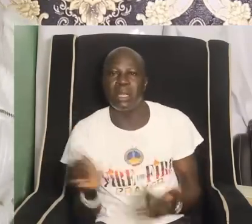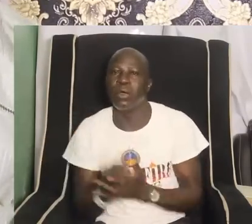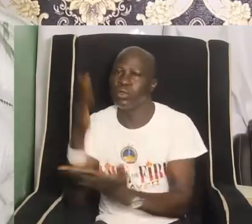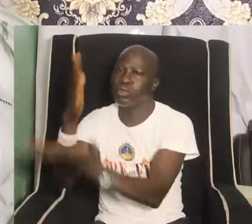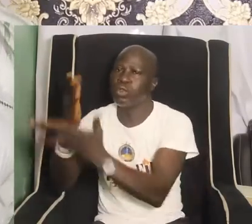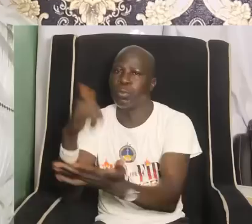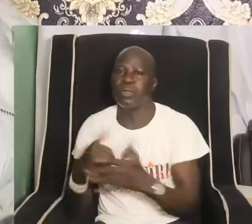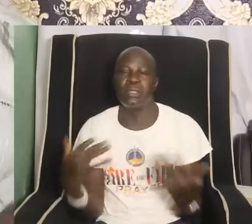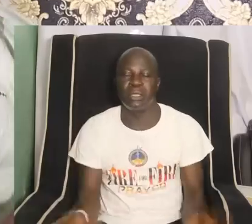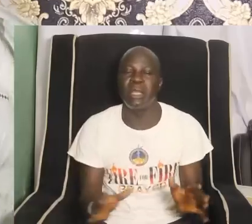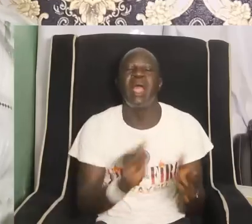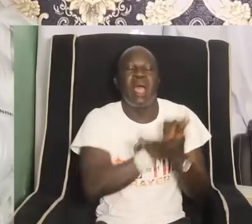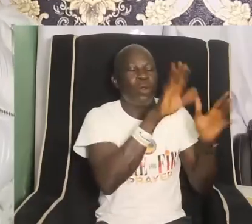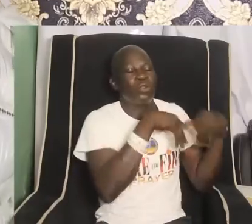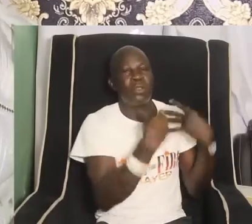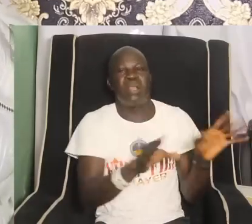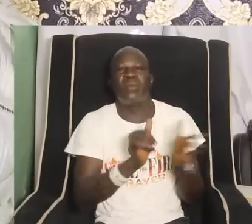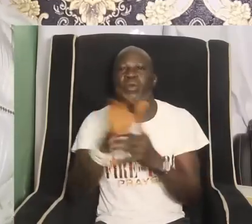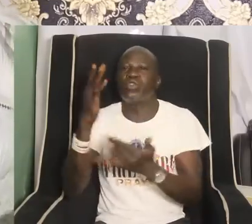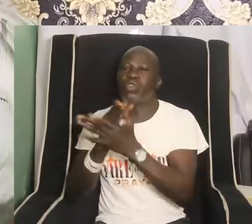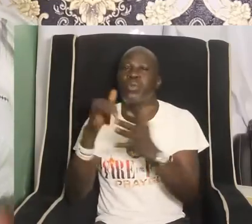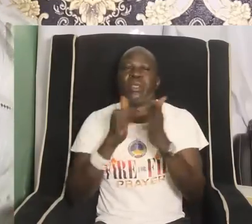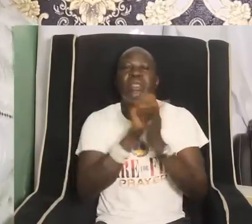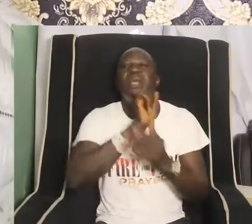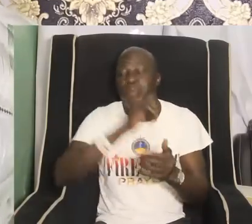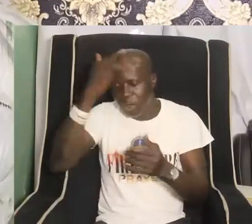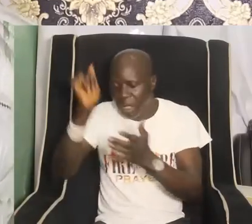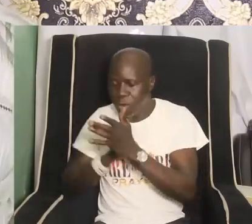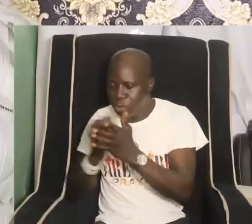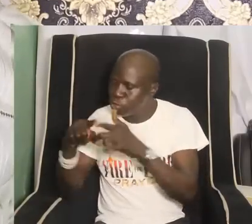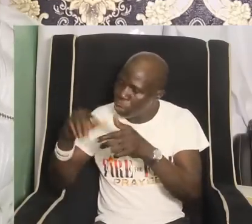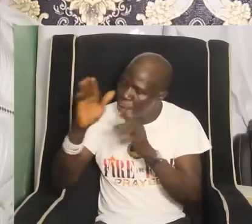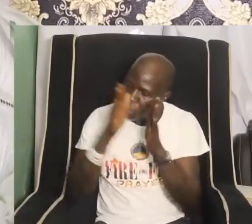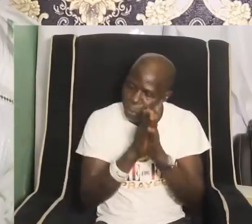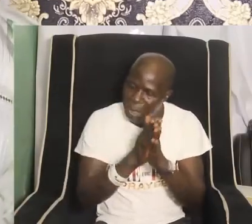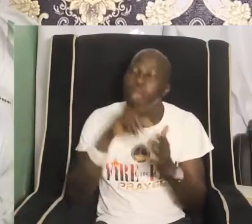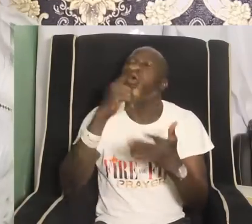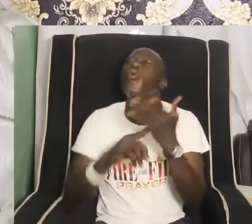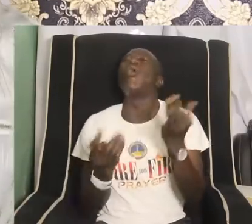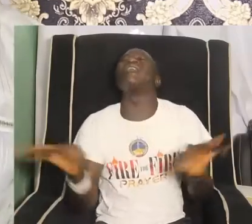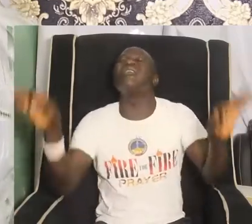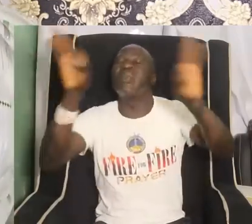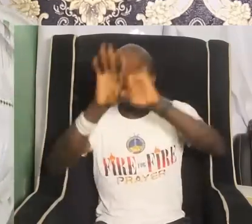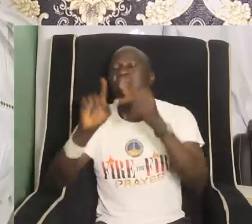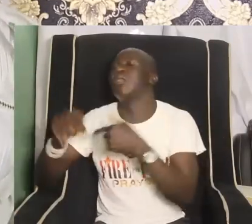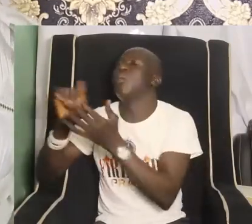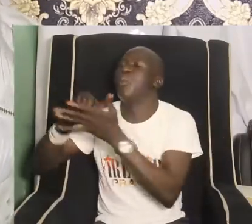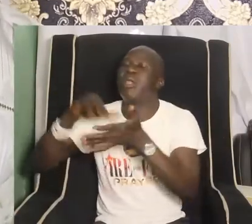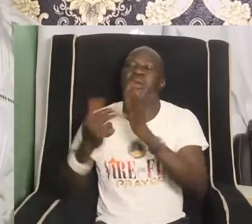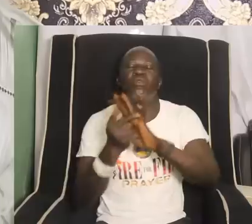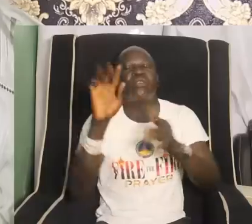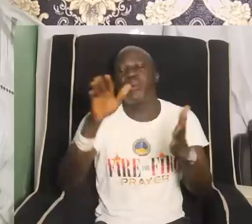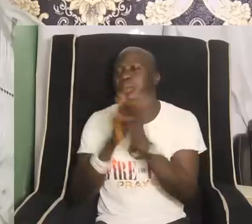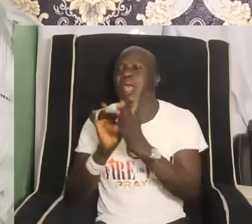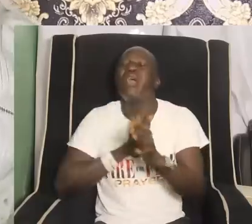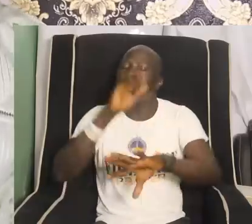daduro. I want you to leave it. Mo fe ko daduro. I want you to stop it. Mo fe ko gbadura. Because I want you to pray this prayer. Ki ni ko gbadura na. What is the main importance of